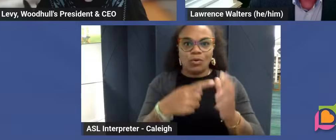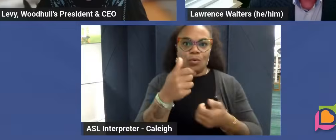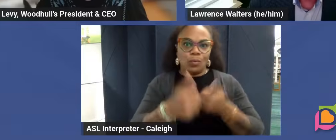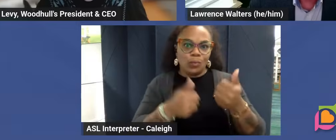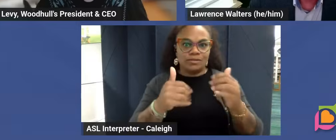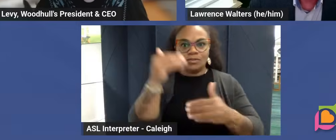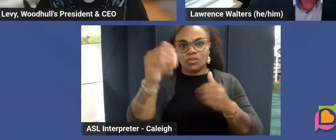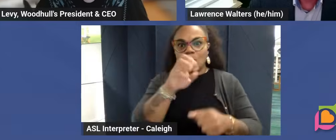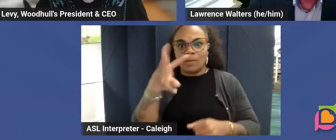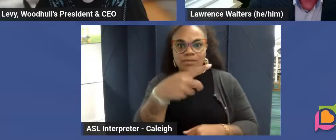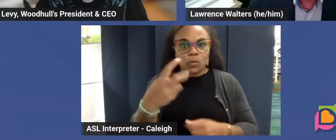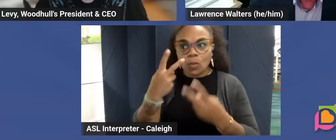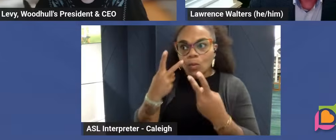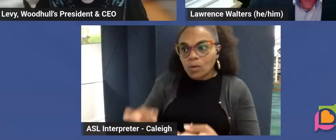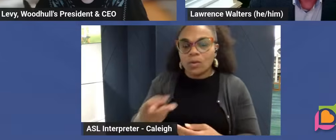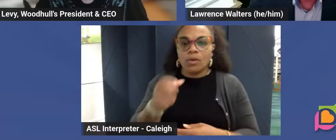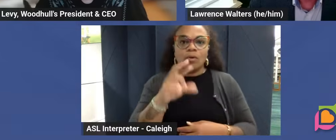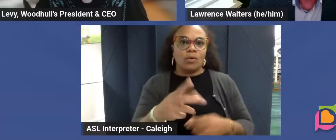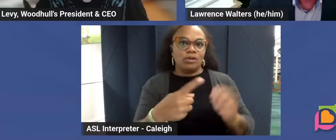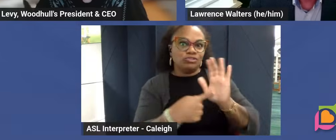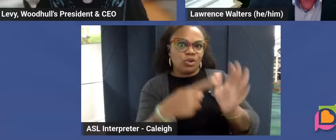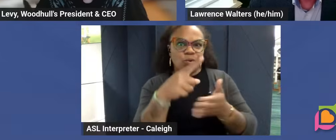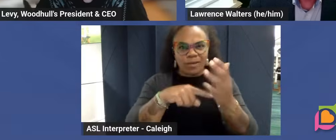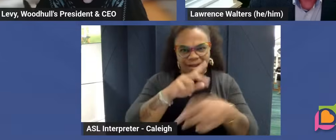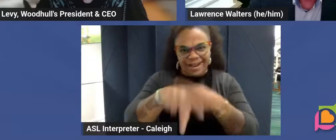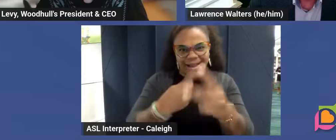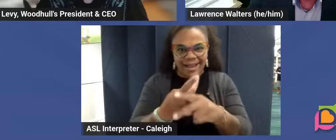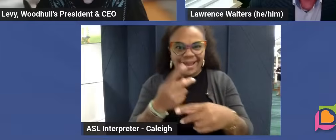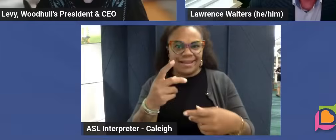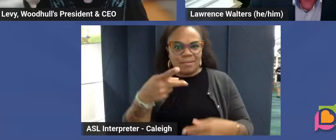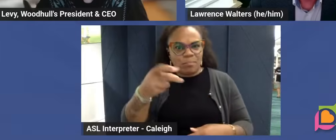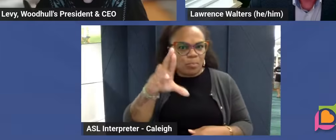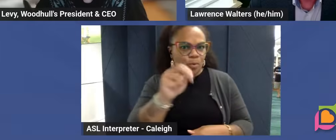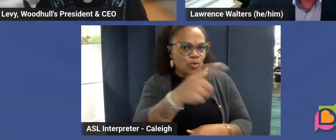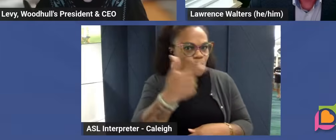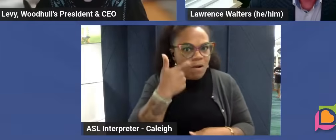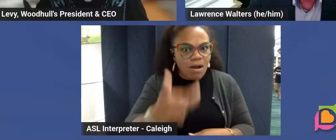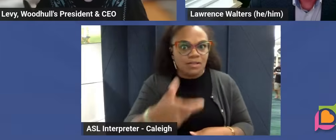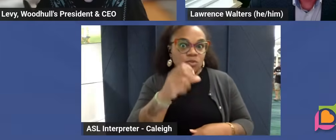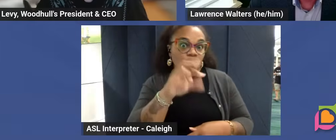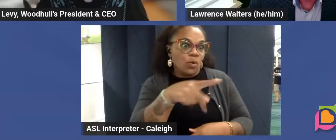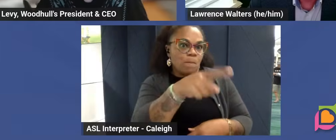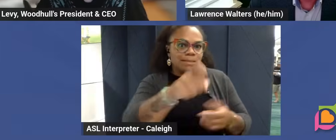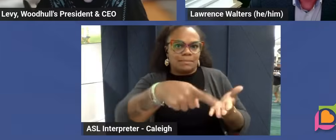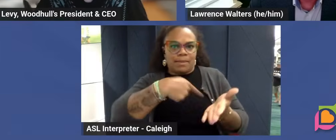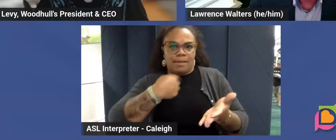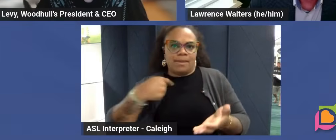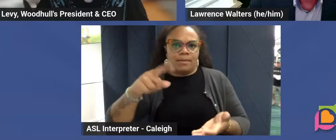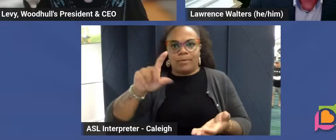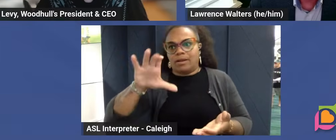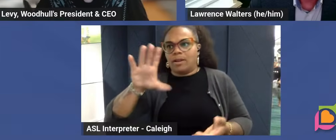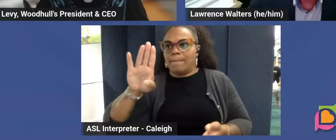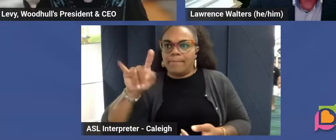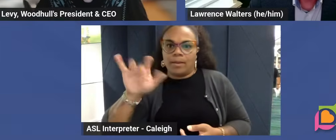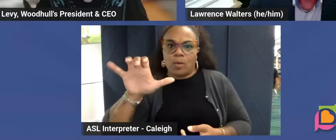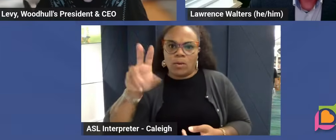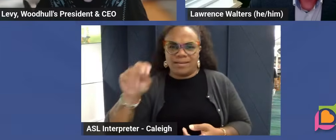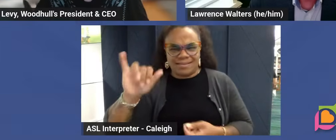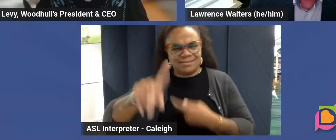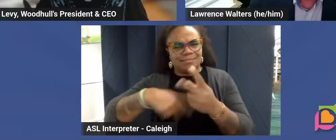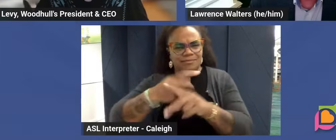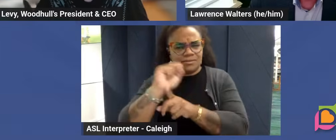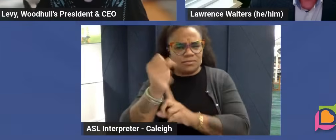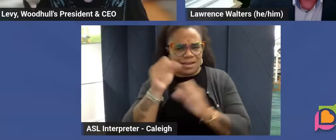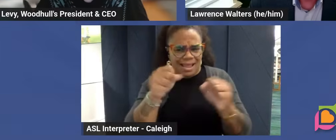watched it, unless you pay me 100 Bitcoin. That kind of stuff happens and is more likely to happen